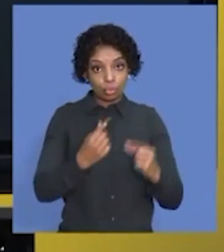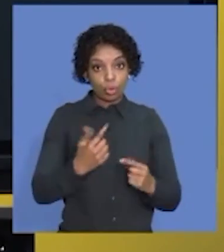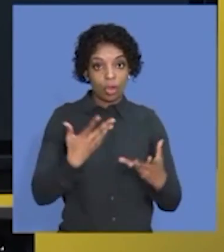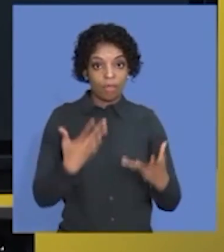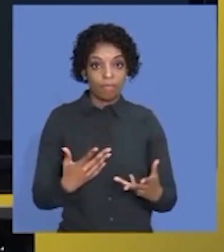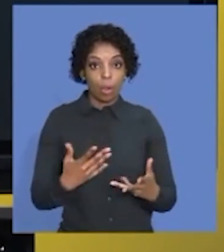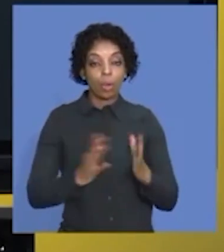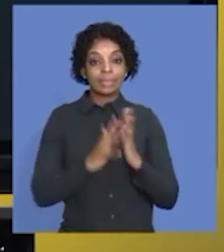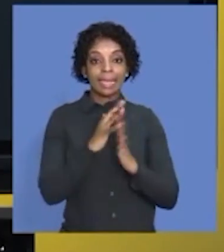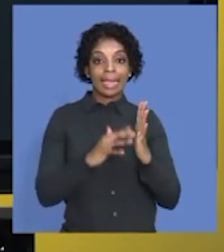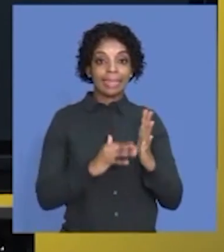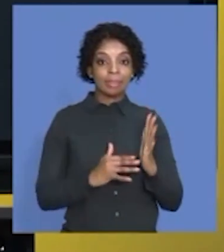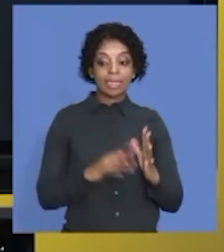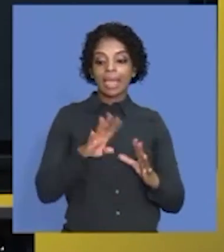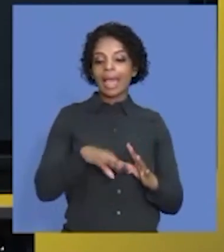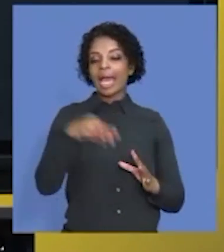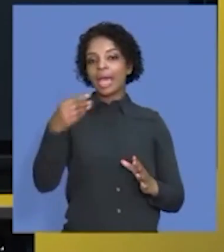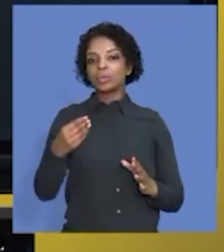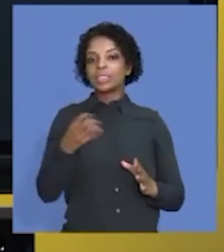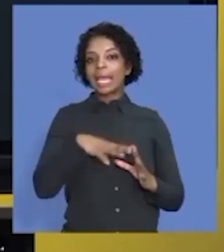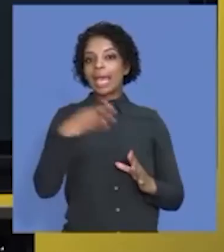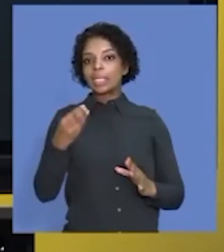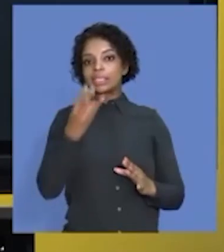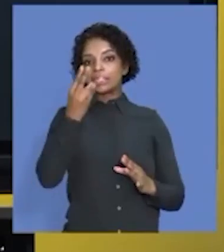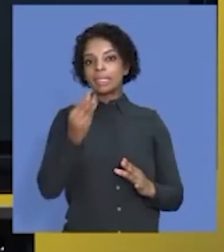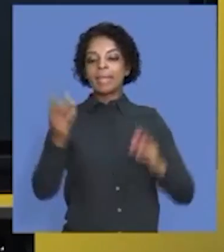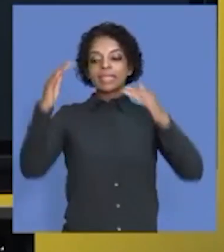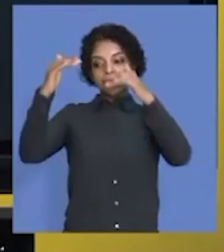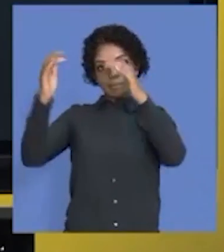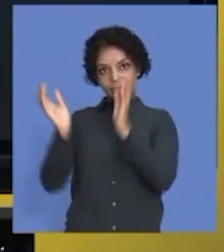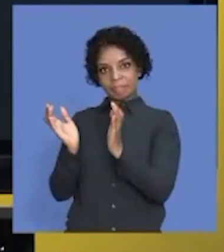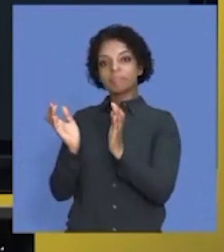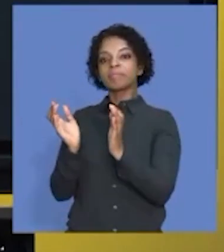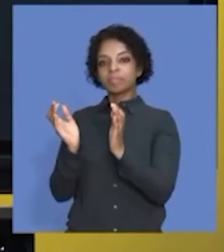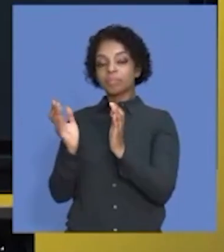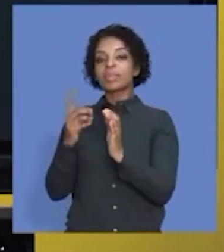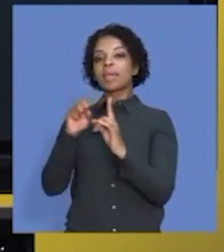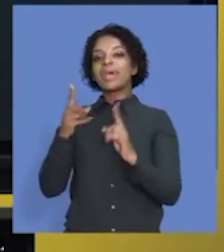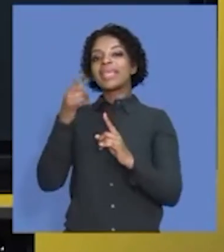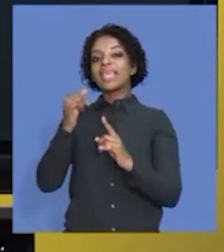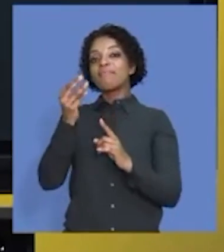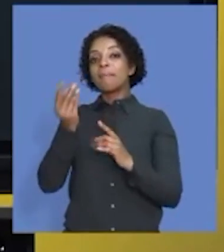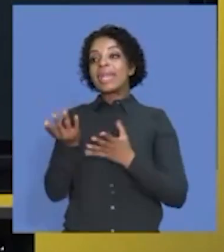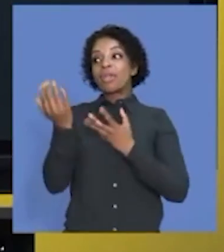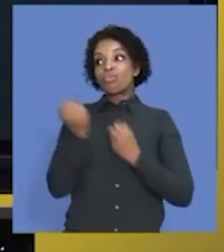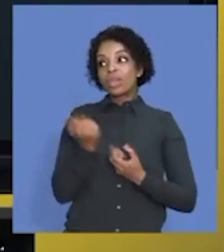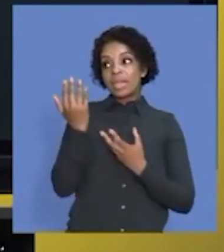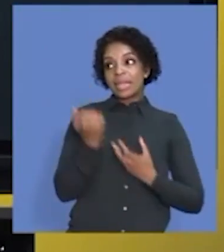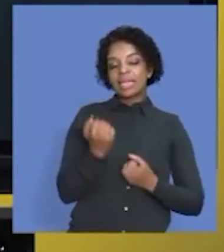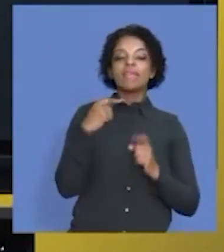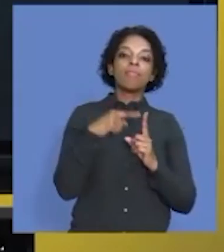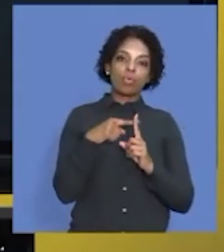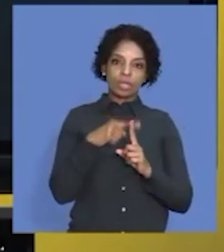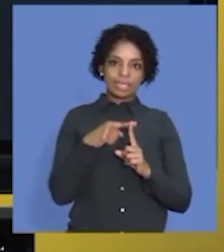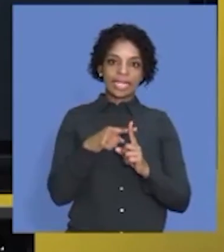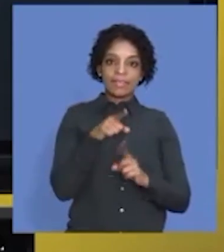statement, an outflow of cash is bracketed, and an inflow of cash is a positive figure,